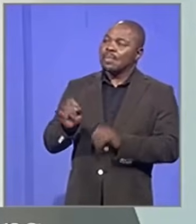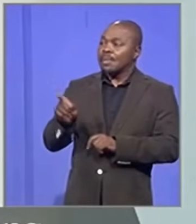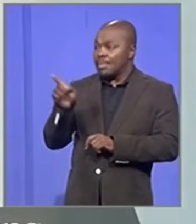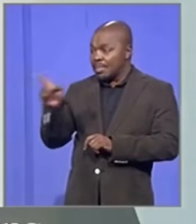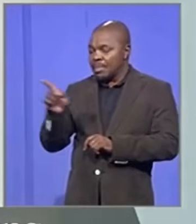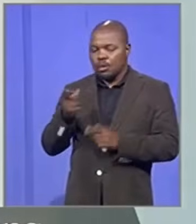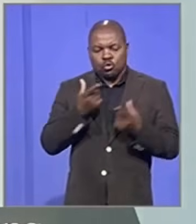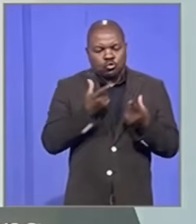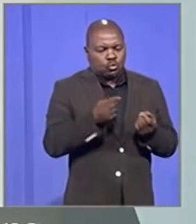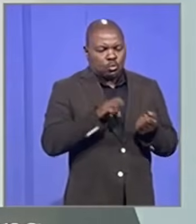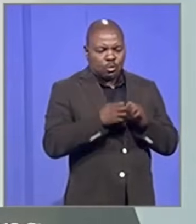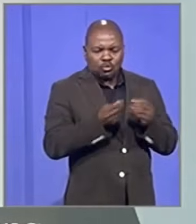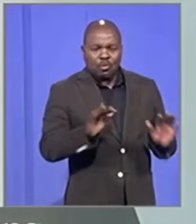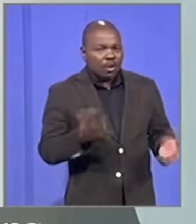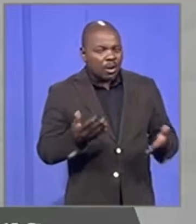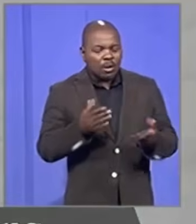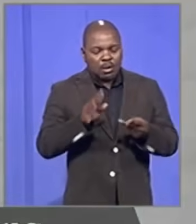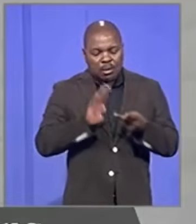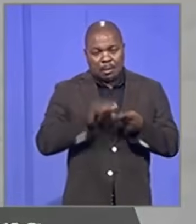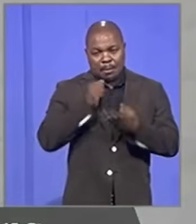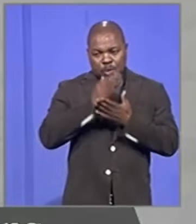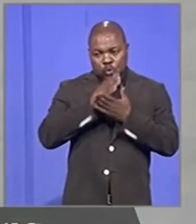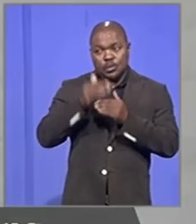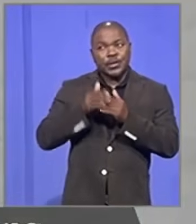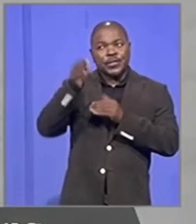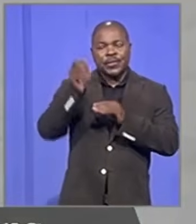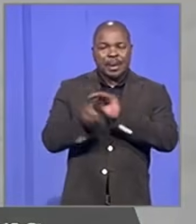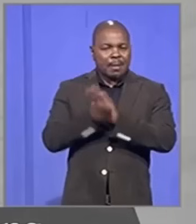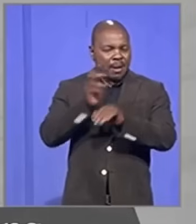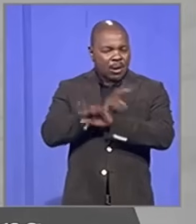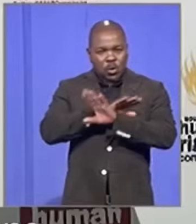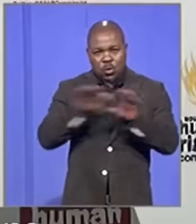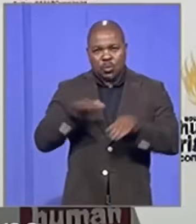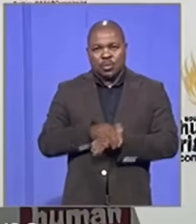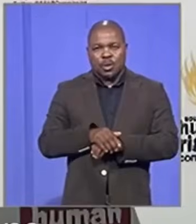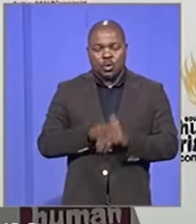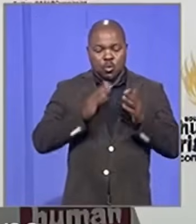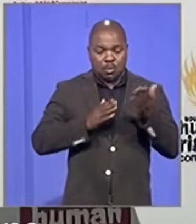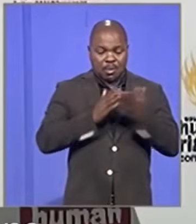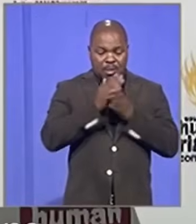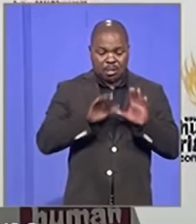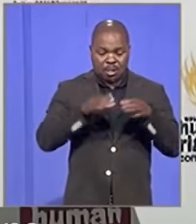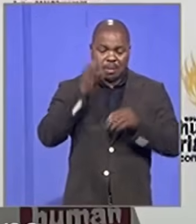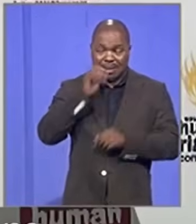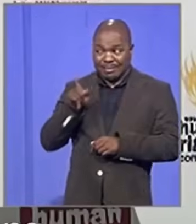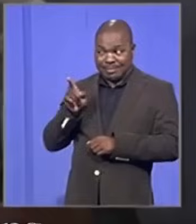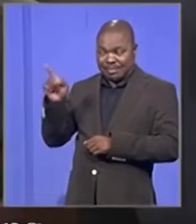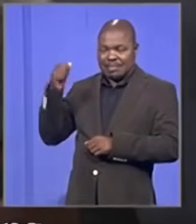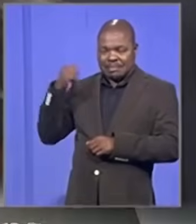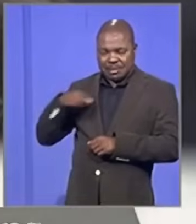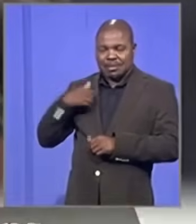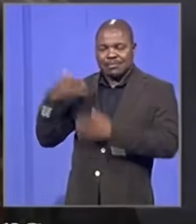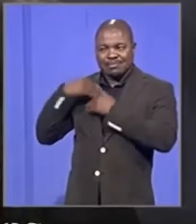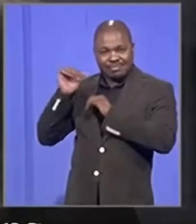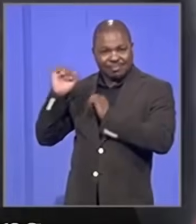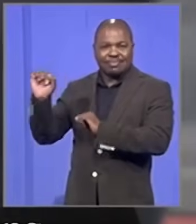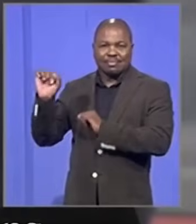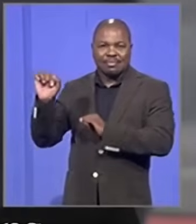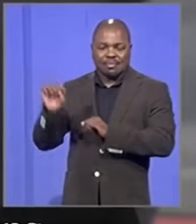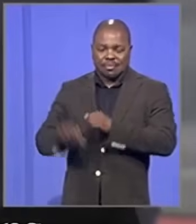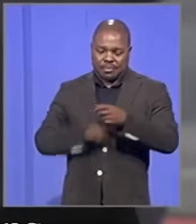with this? How are they going to make sure this doesn't happen in future? ba komišene ya ditokelo tša botho ba re masepala o swanetše go rwala maikarabelo ba bušitše ba